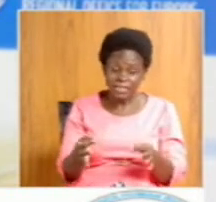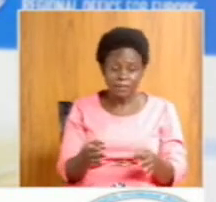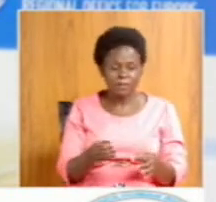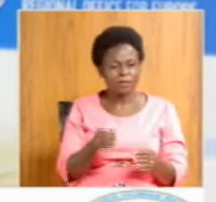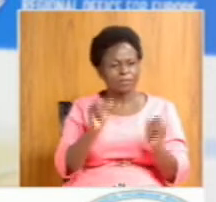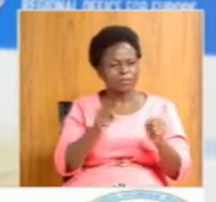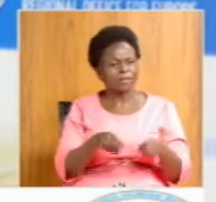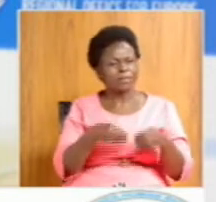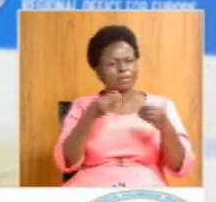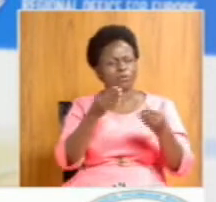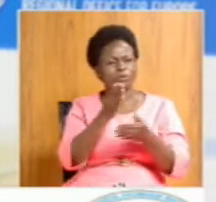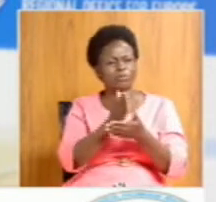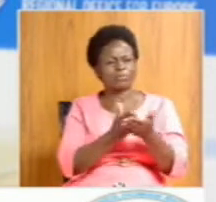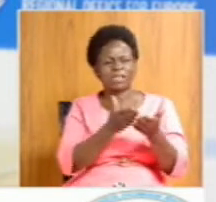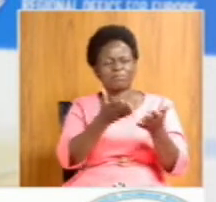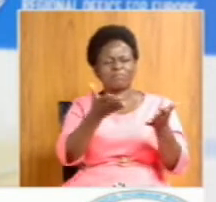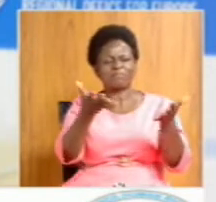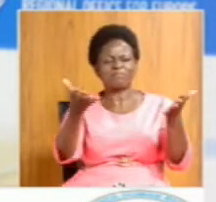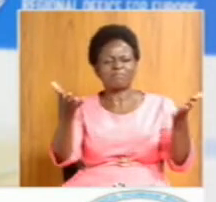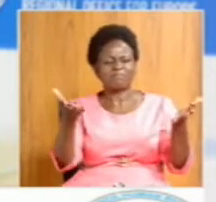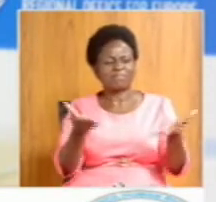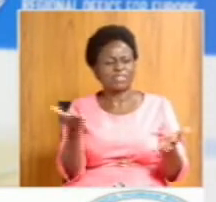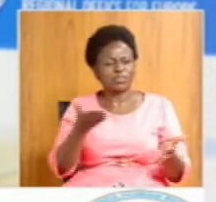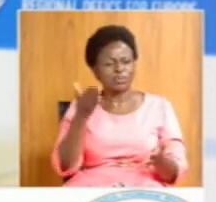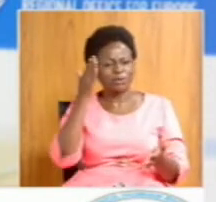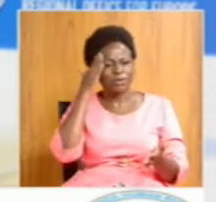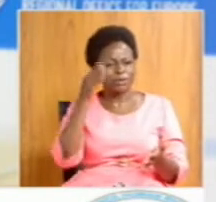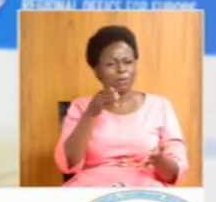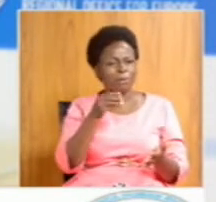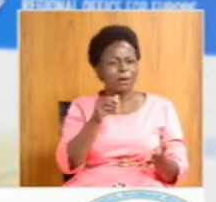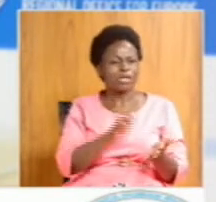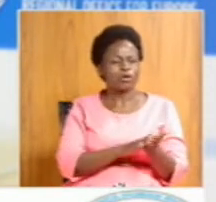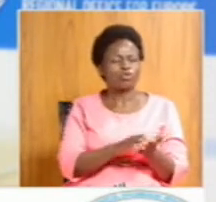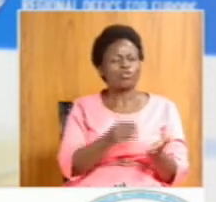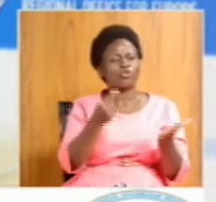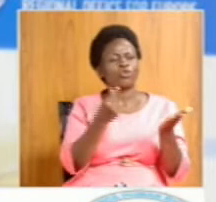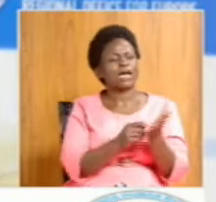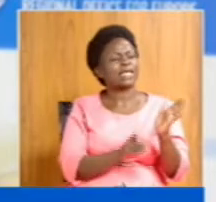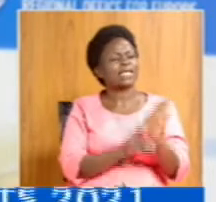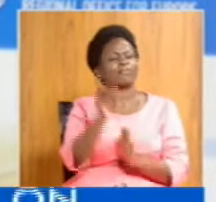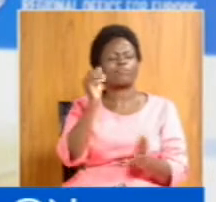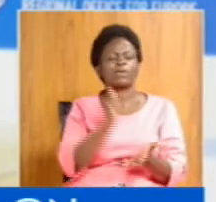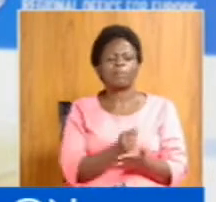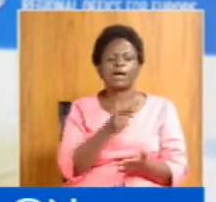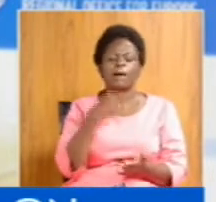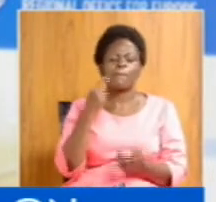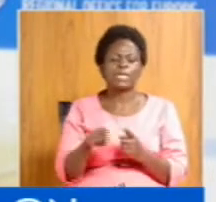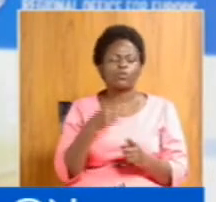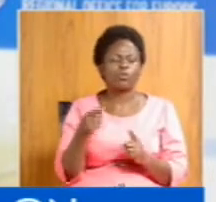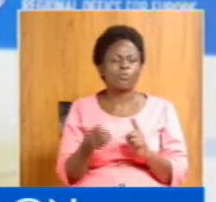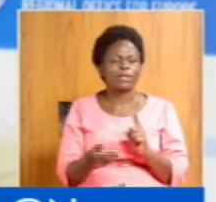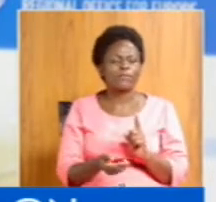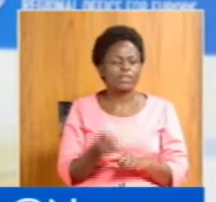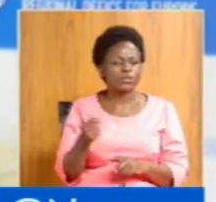was supposed to go to some way to push on that is where we know about money going to Uganda Development Bank but who benefited when